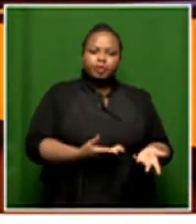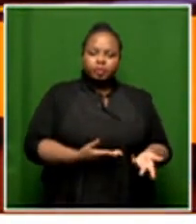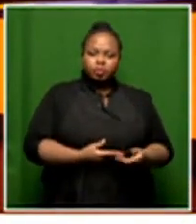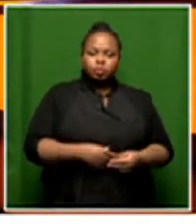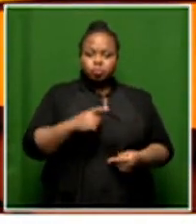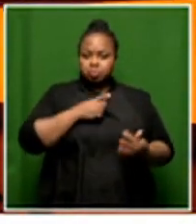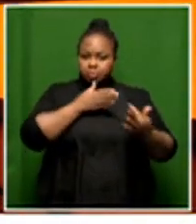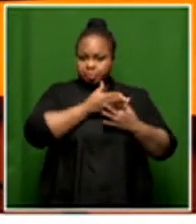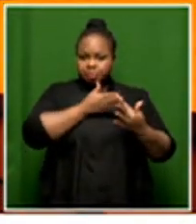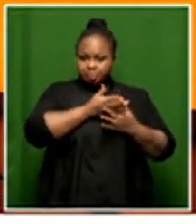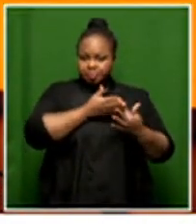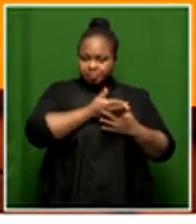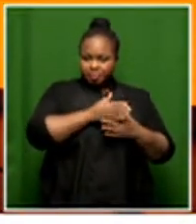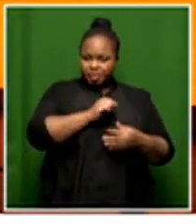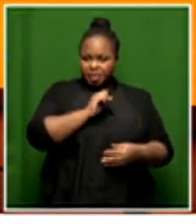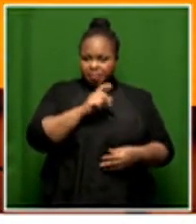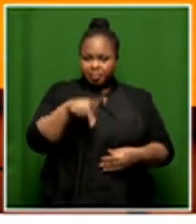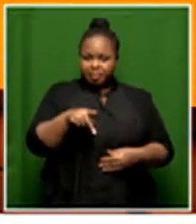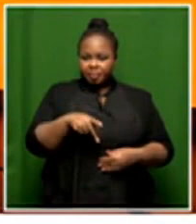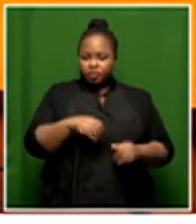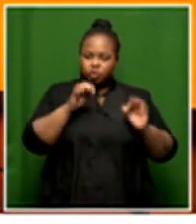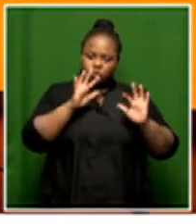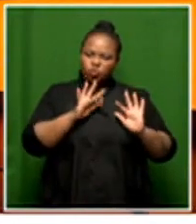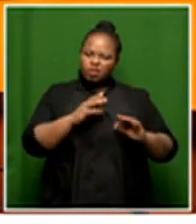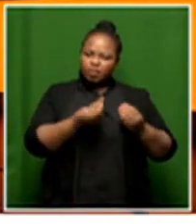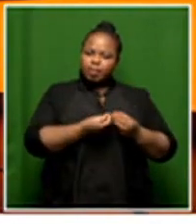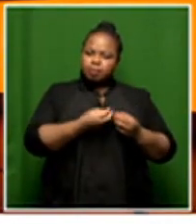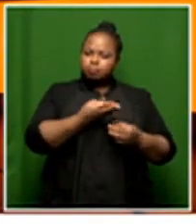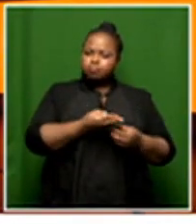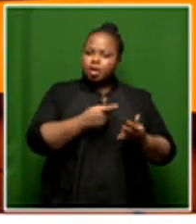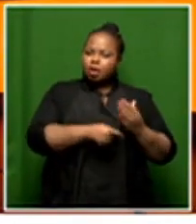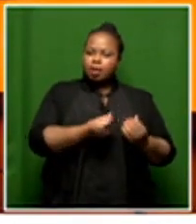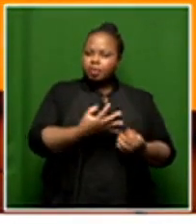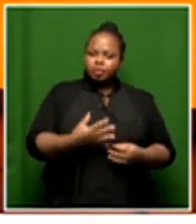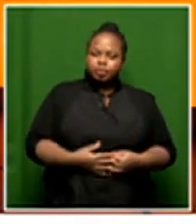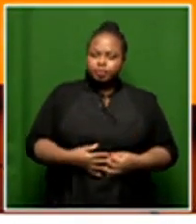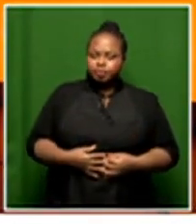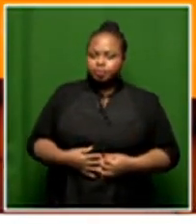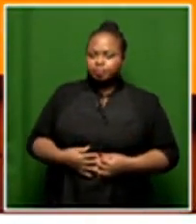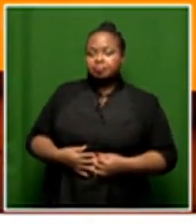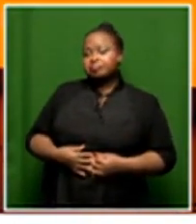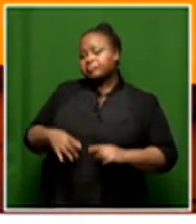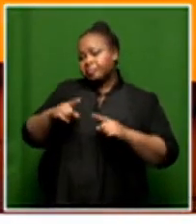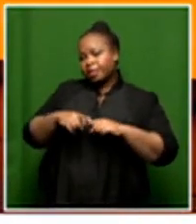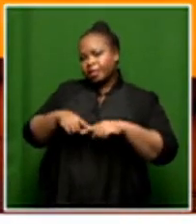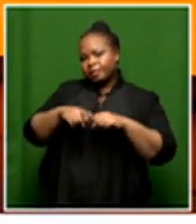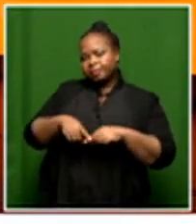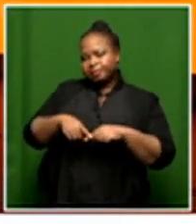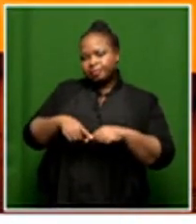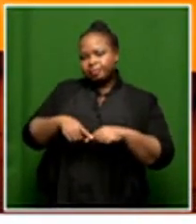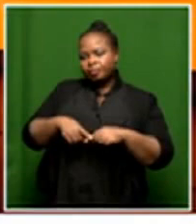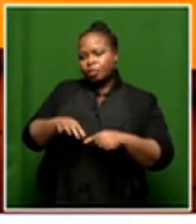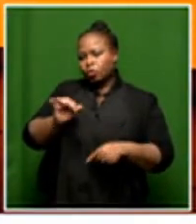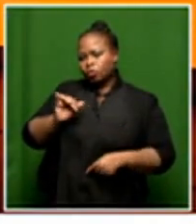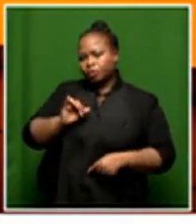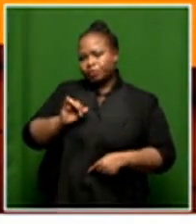having access to all of these wonderful things on the app? So it depends on the number of students that you